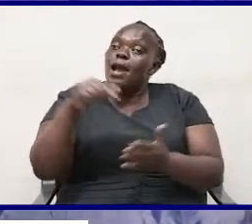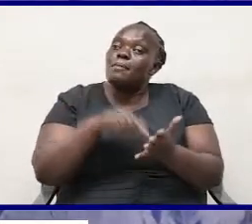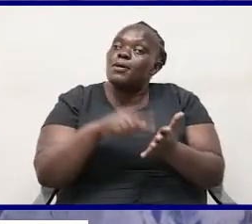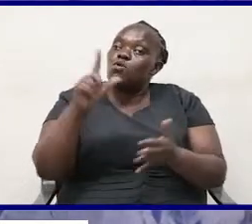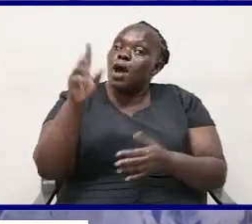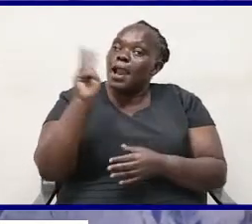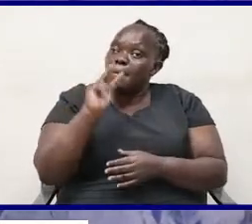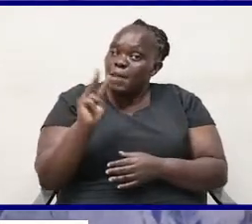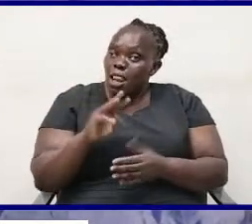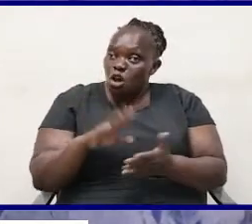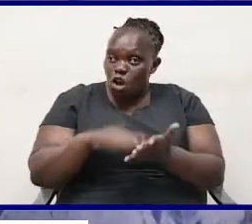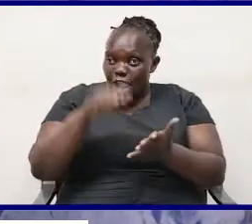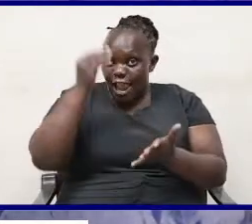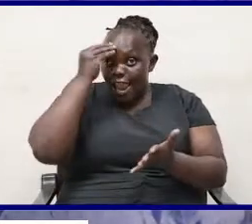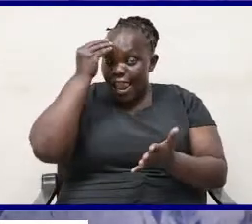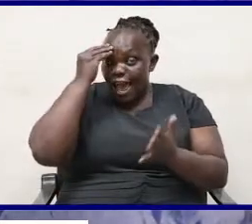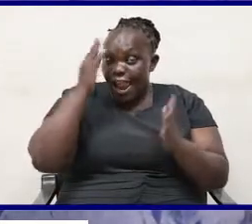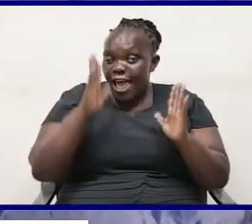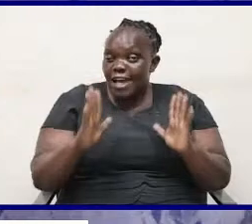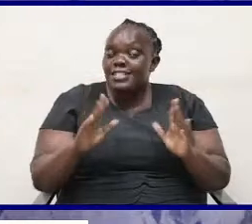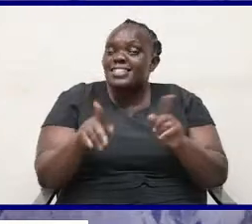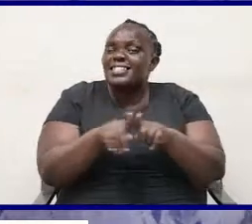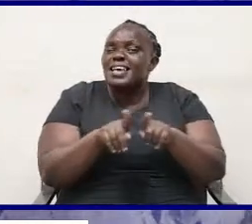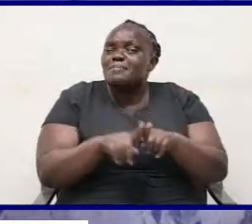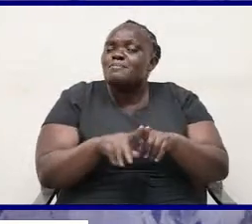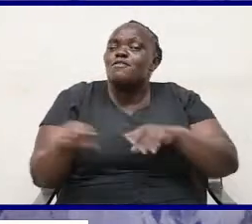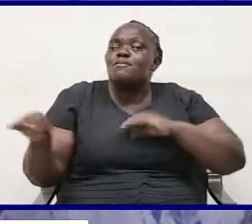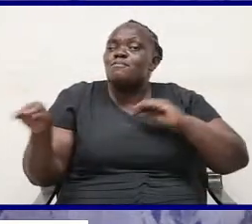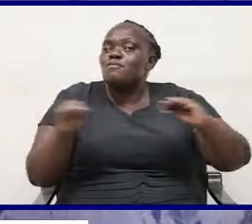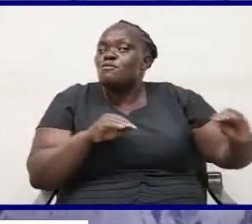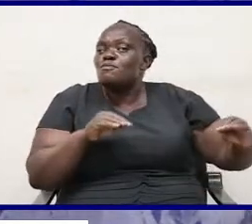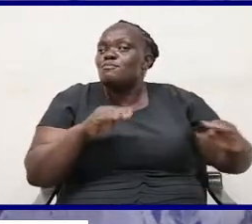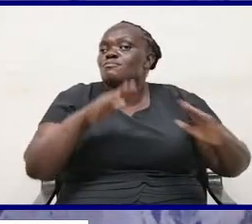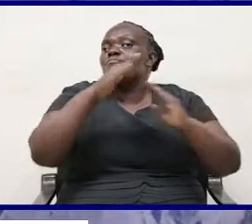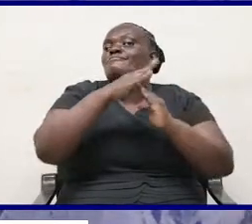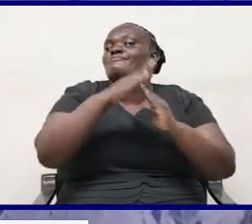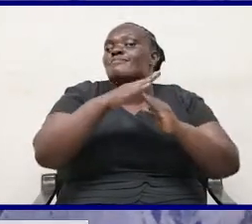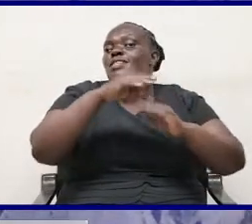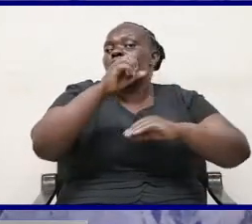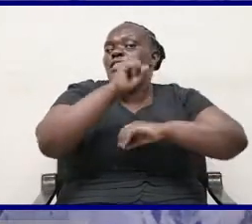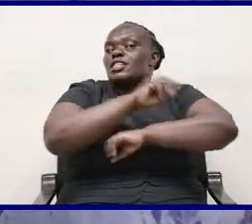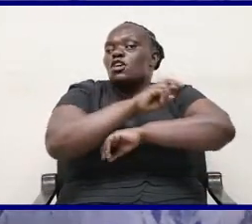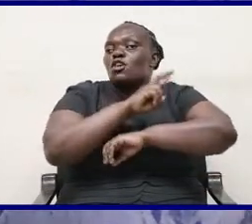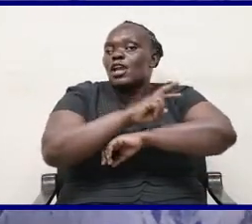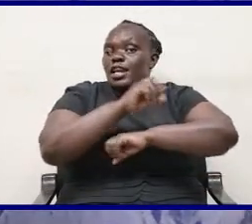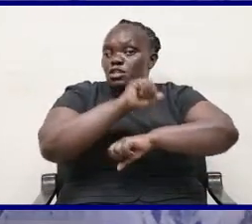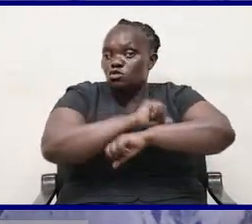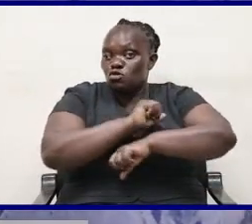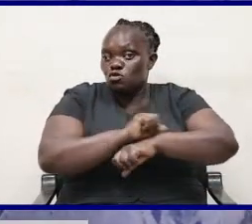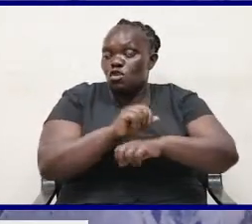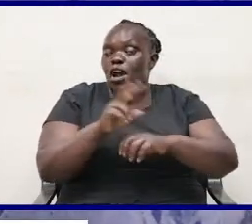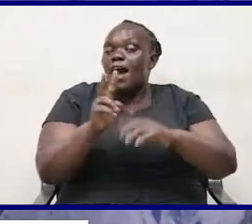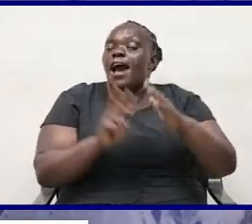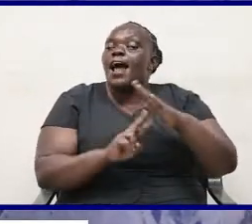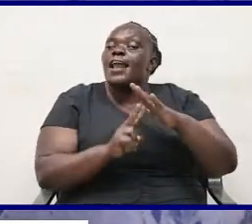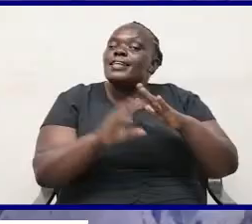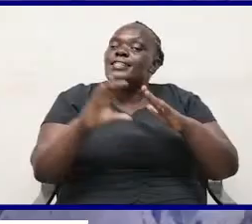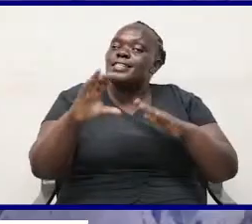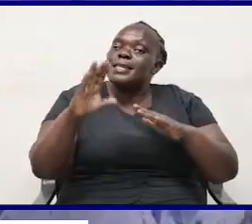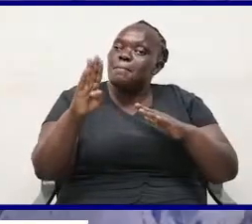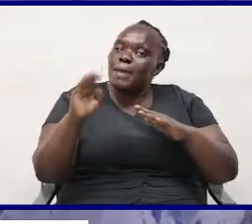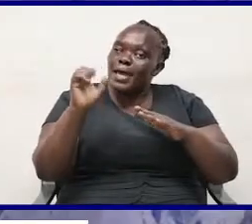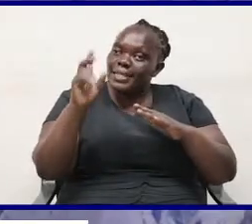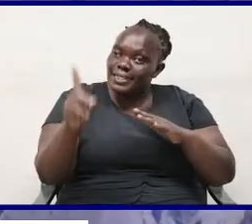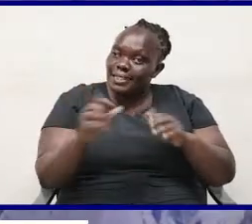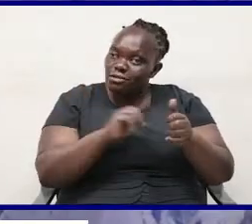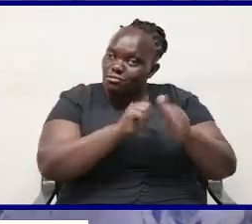1.1 million learners have actually moved to senior secondary schools, the first under the CBED,